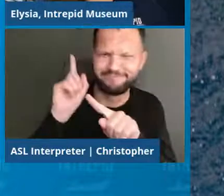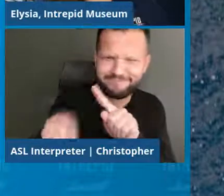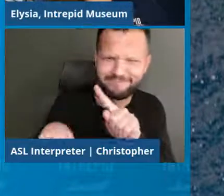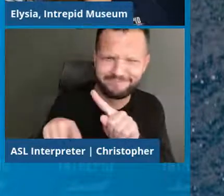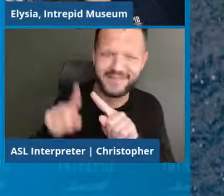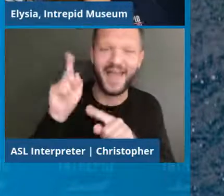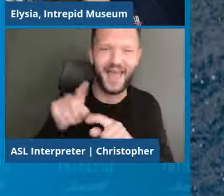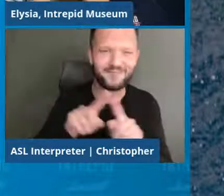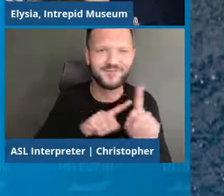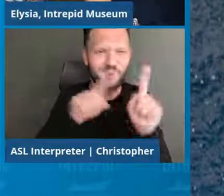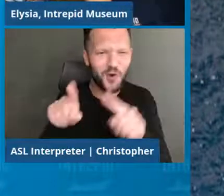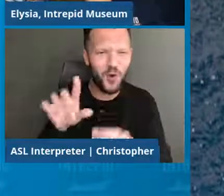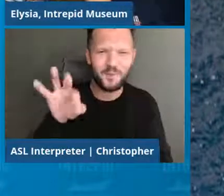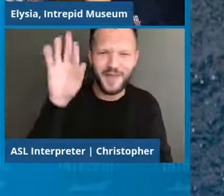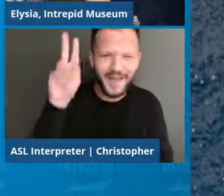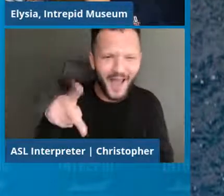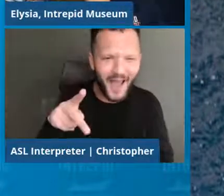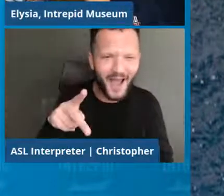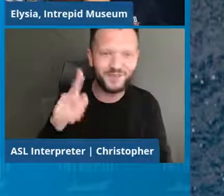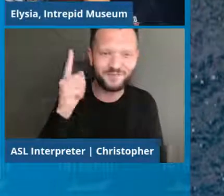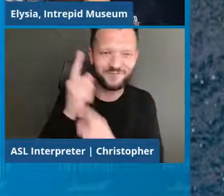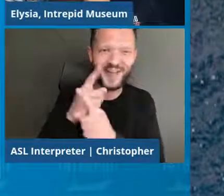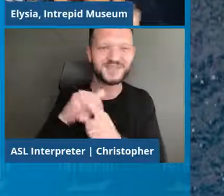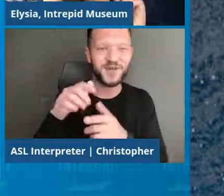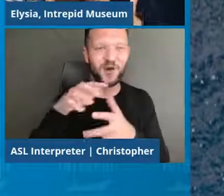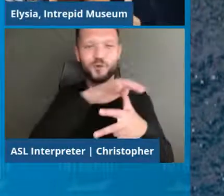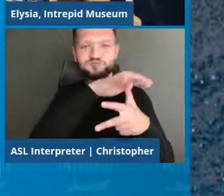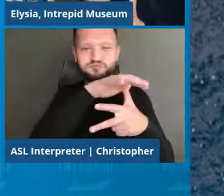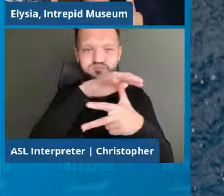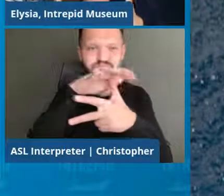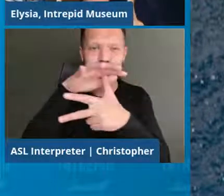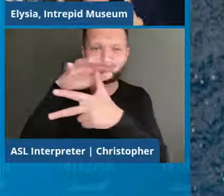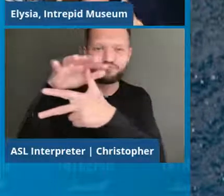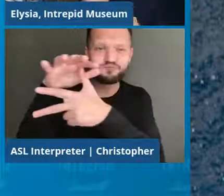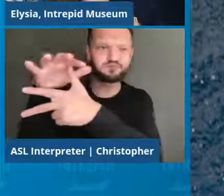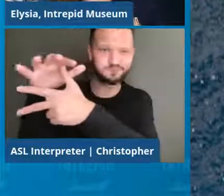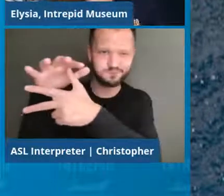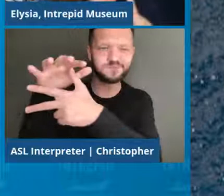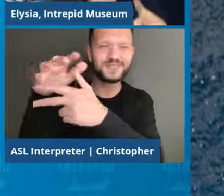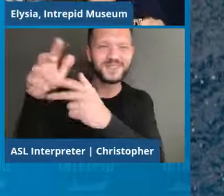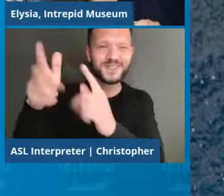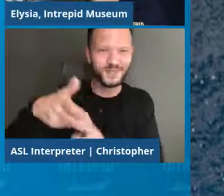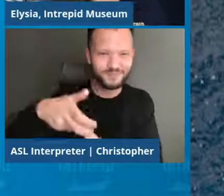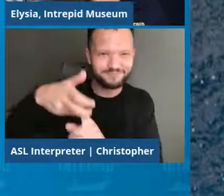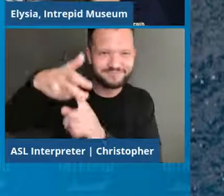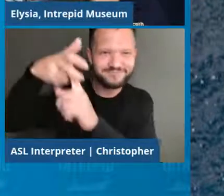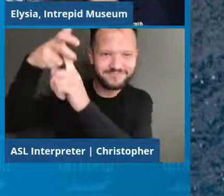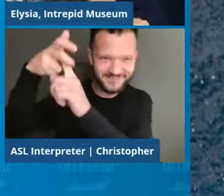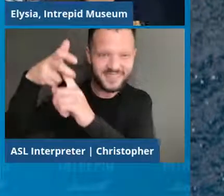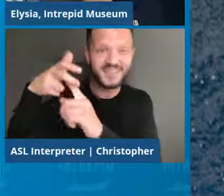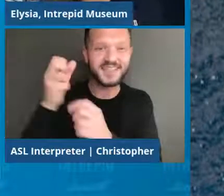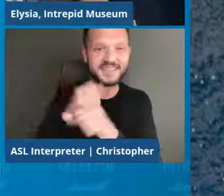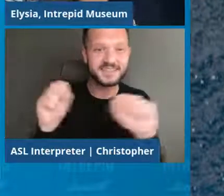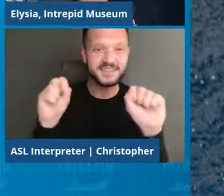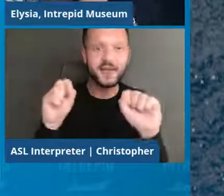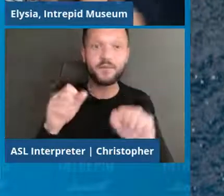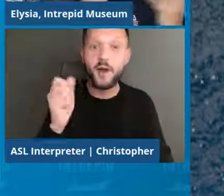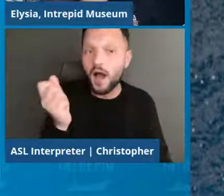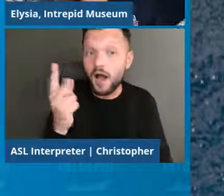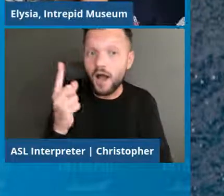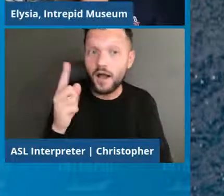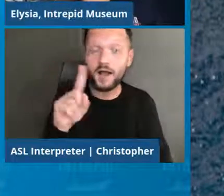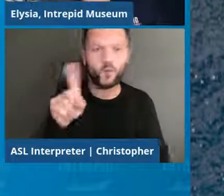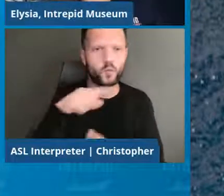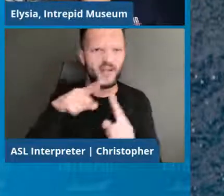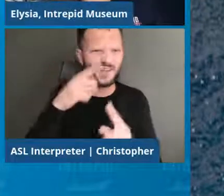ocean. So they sent out a helicopter to rescue him. But in this particular case, when they got to the place where he was supposed to be,